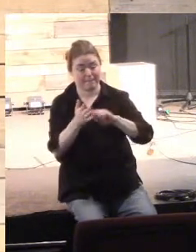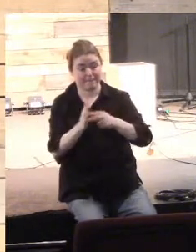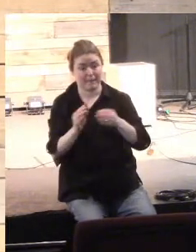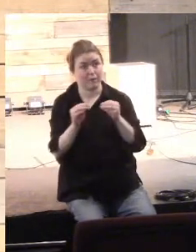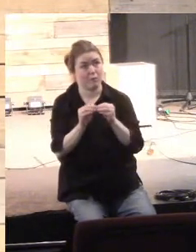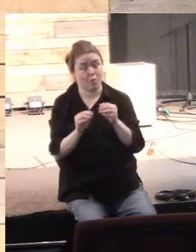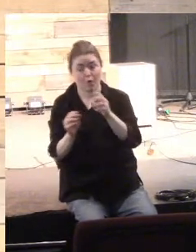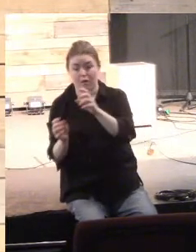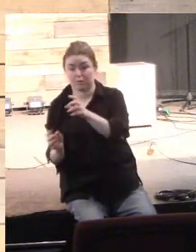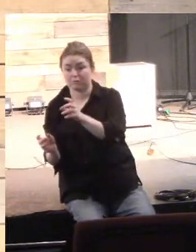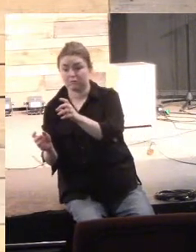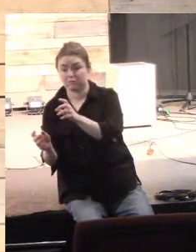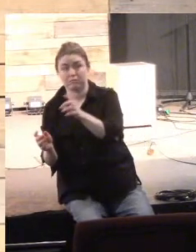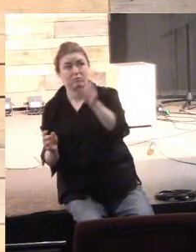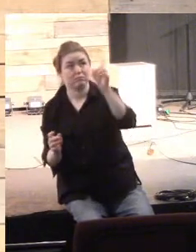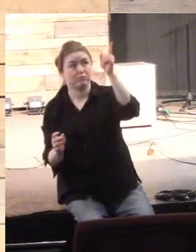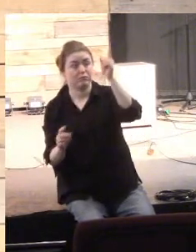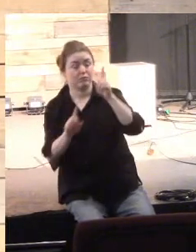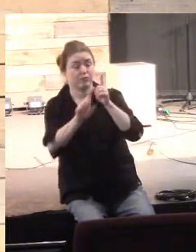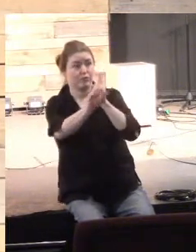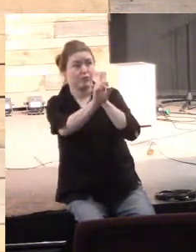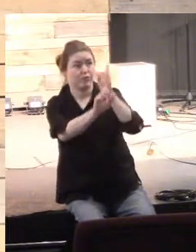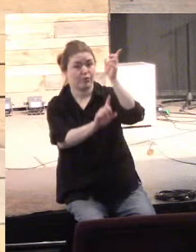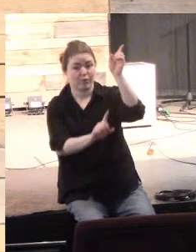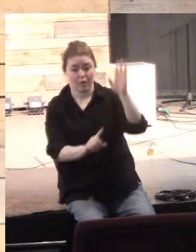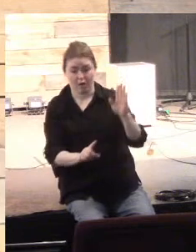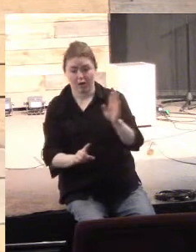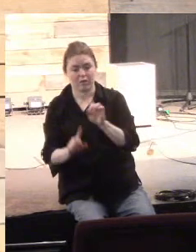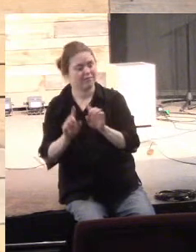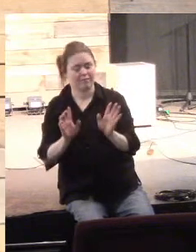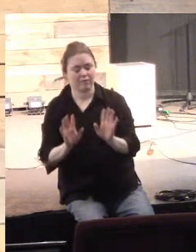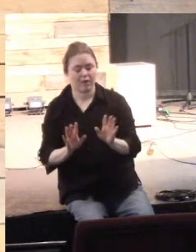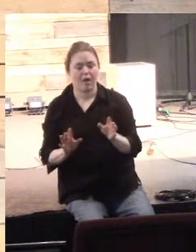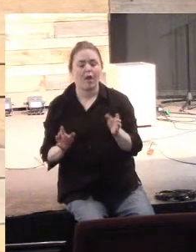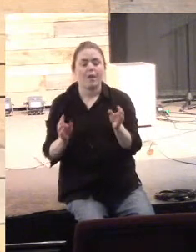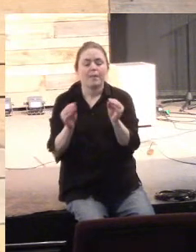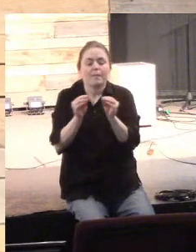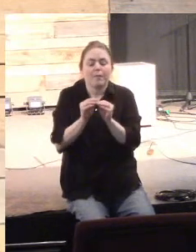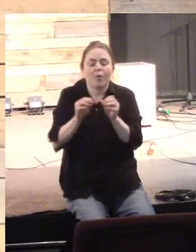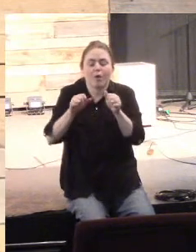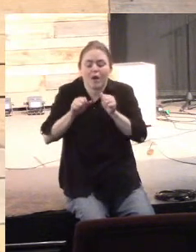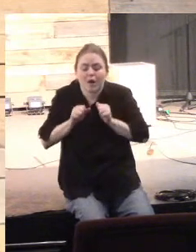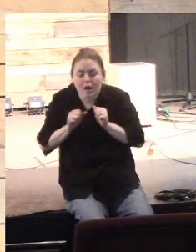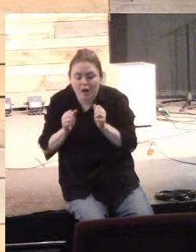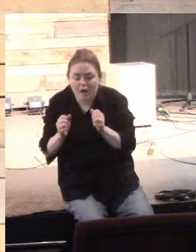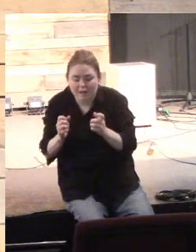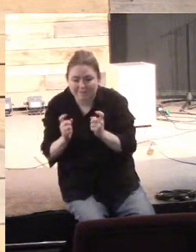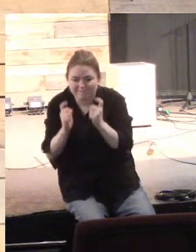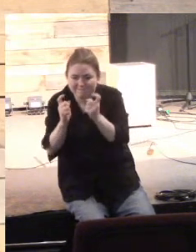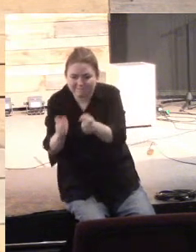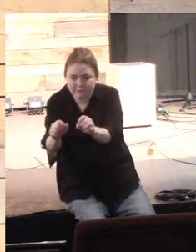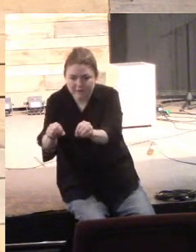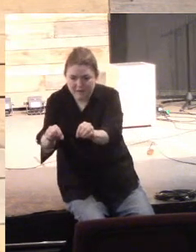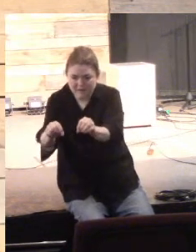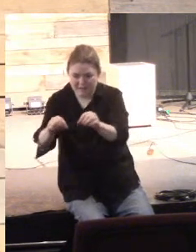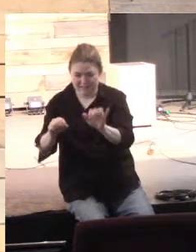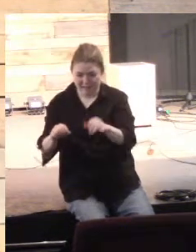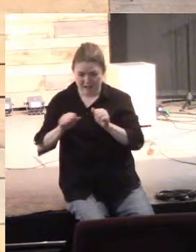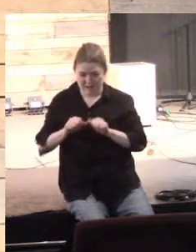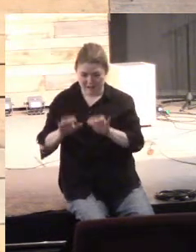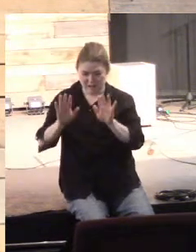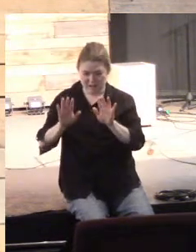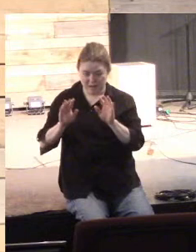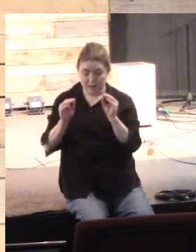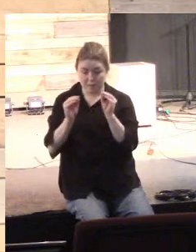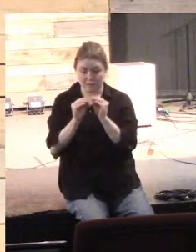the person giving it. So the bigger the sacrifice to one's life, the more valuable that offering